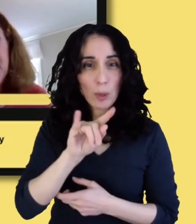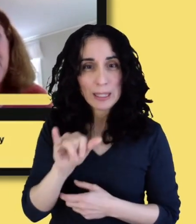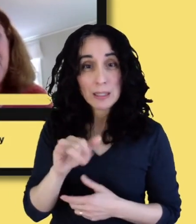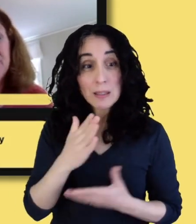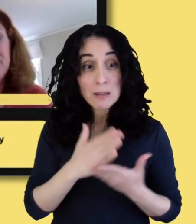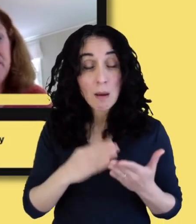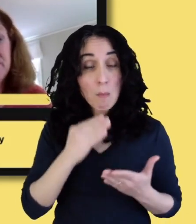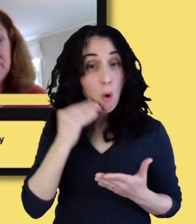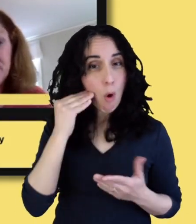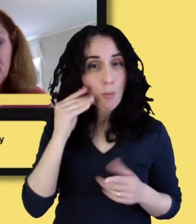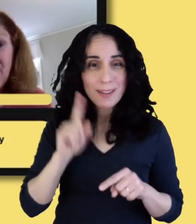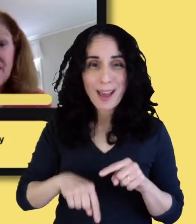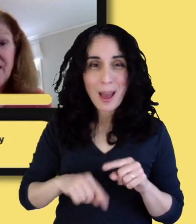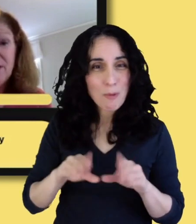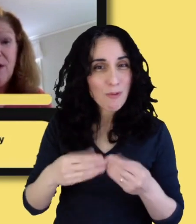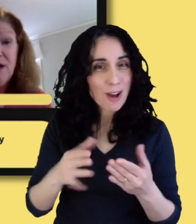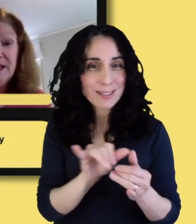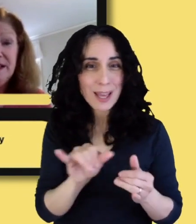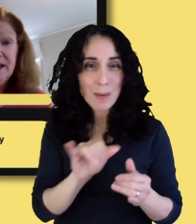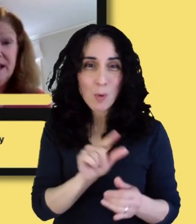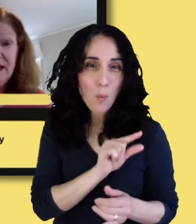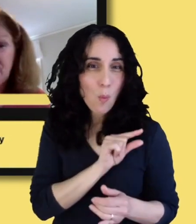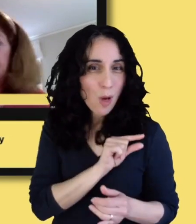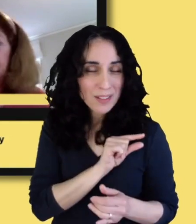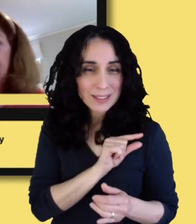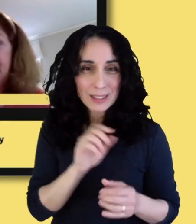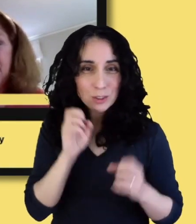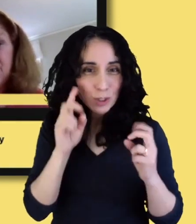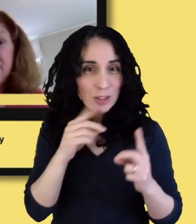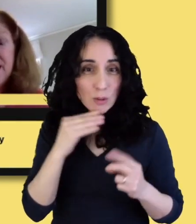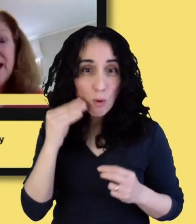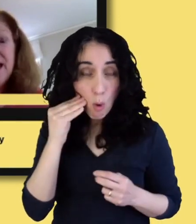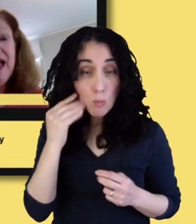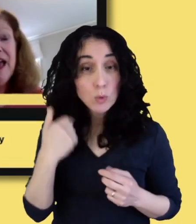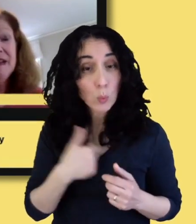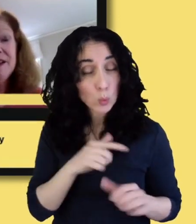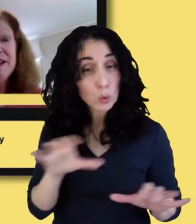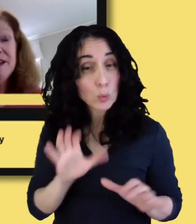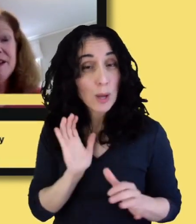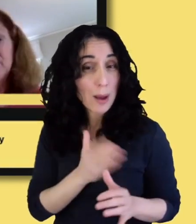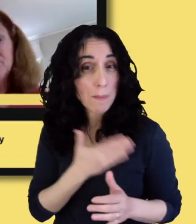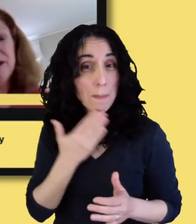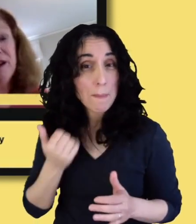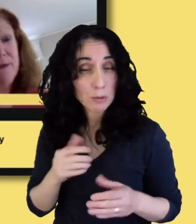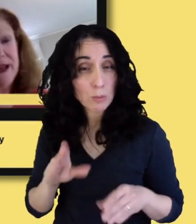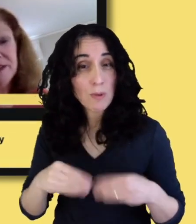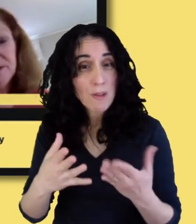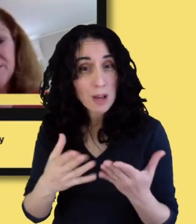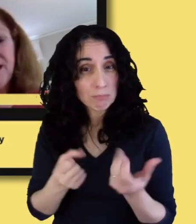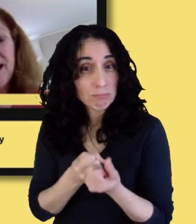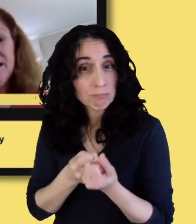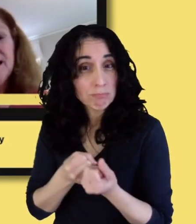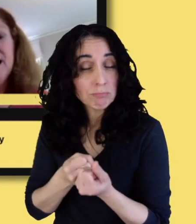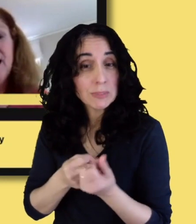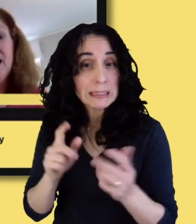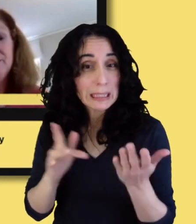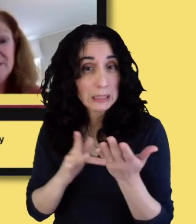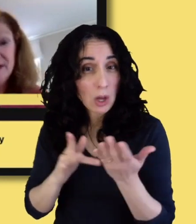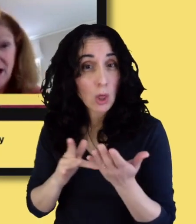resources to be able to provide that quality education at home. And we are doing our best to